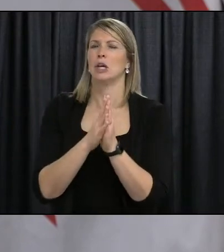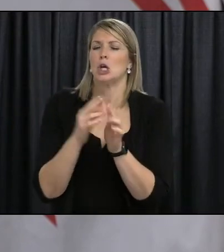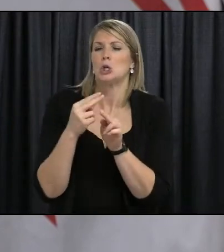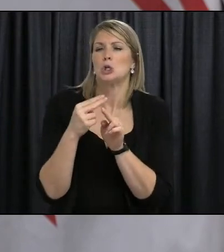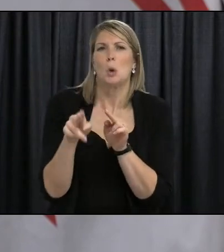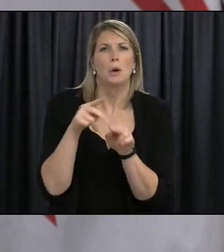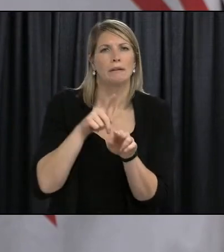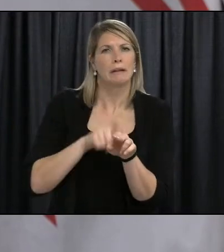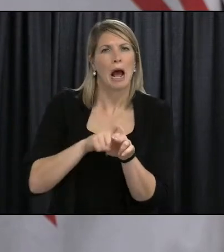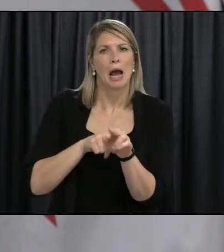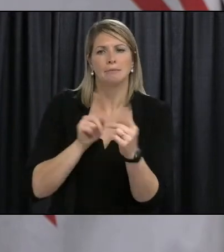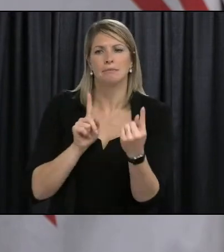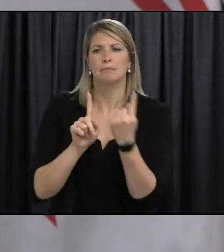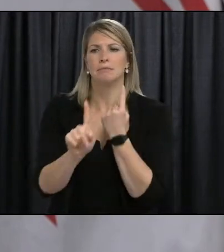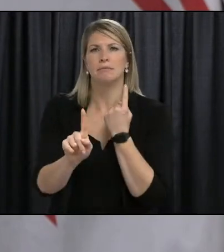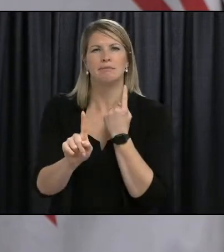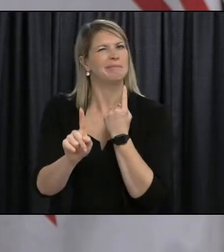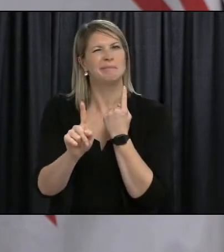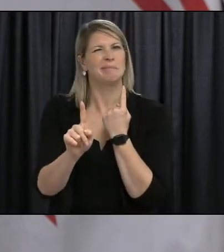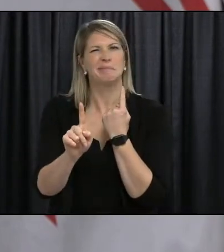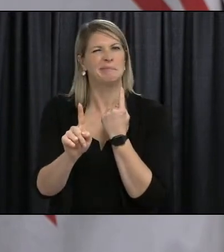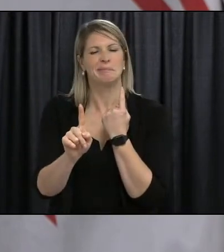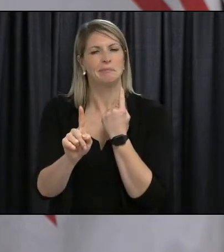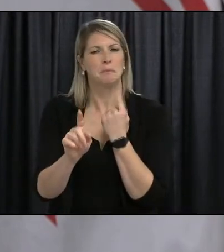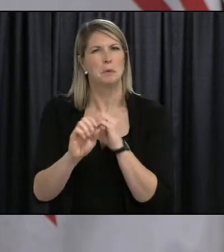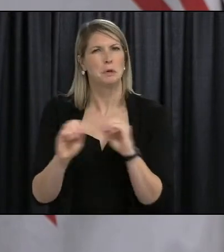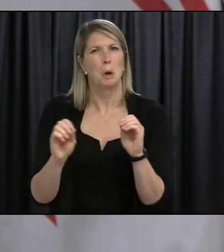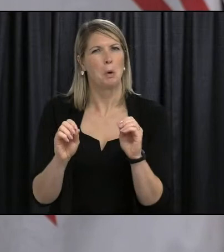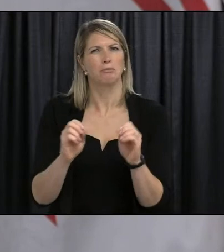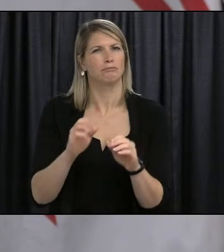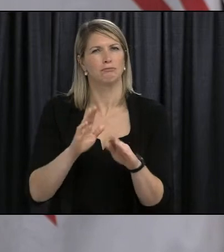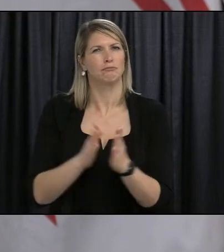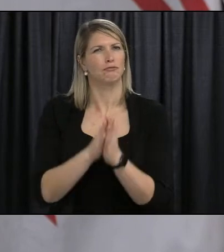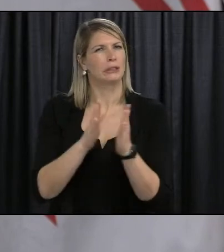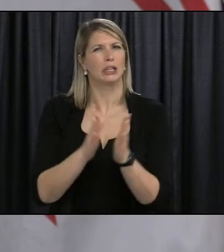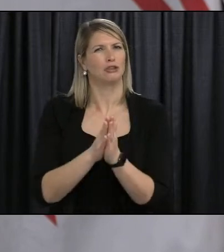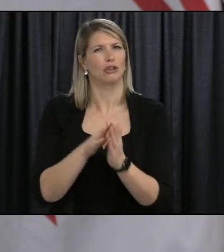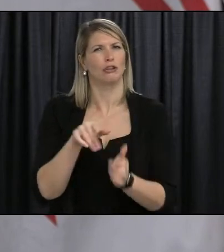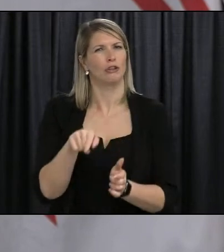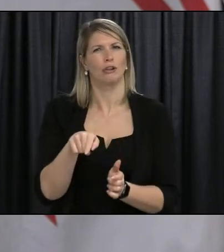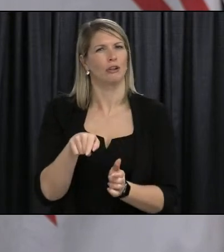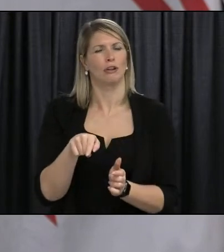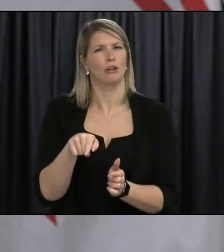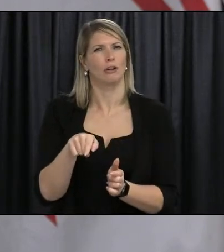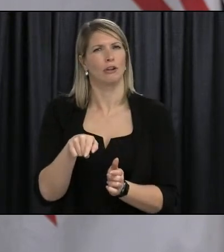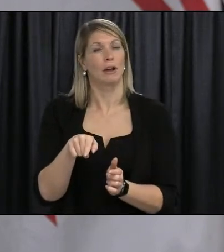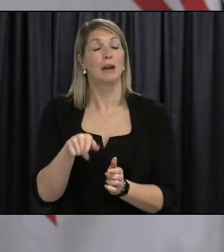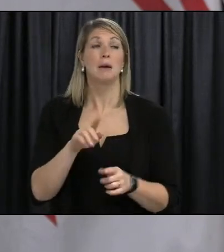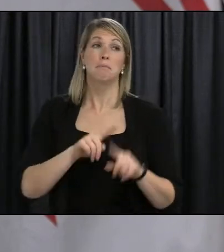of interaction, so they're not considered to put somebody at risk for